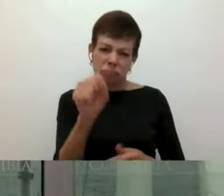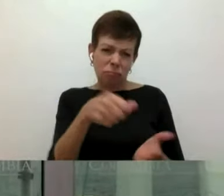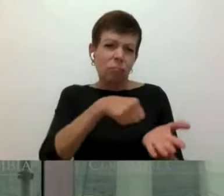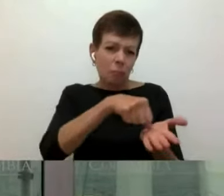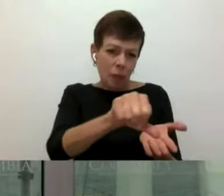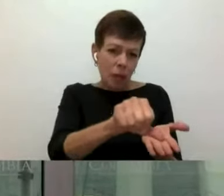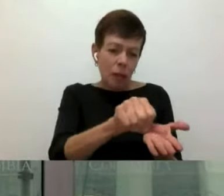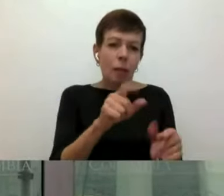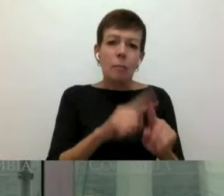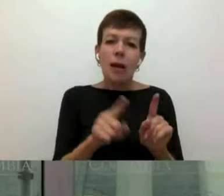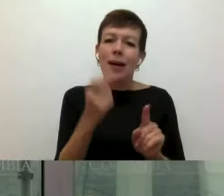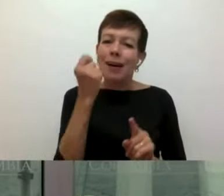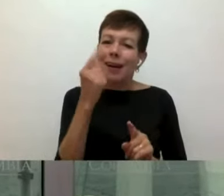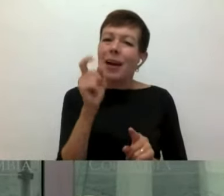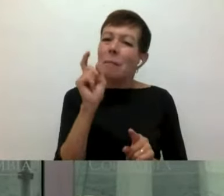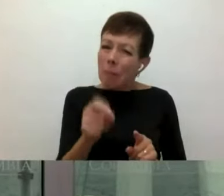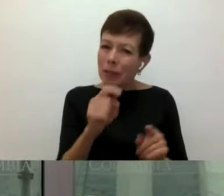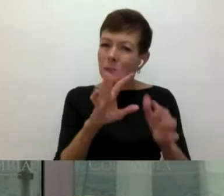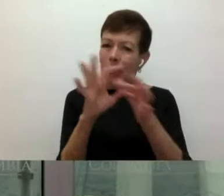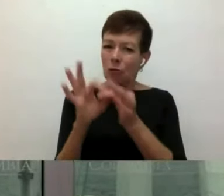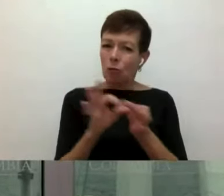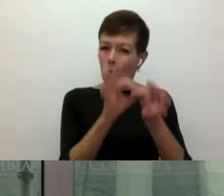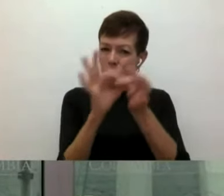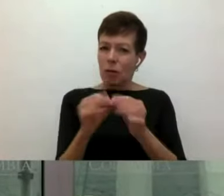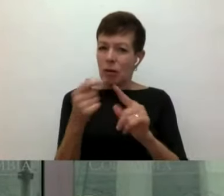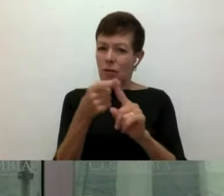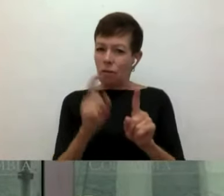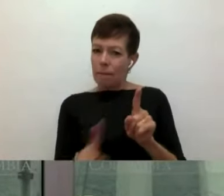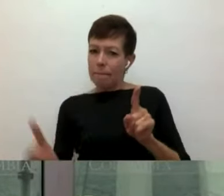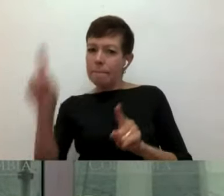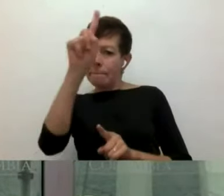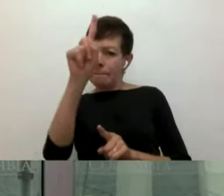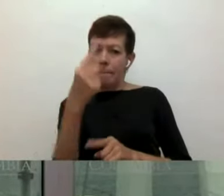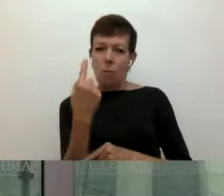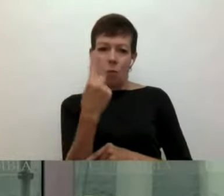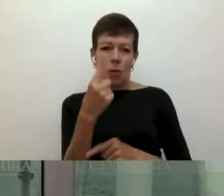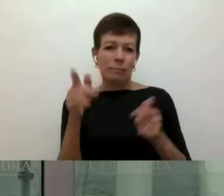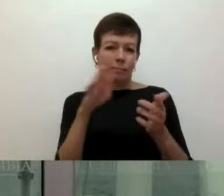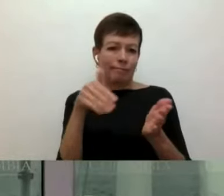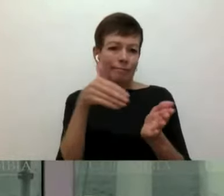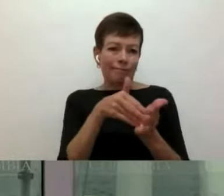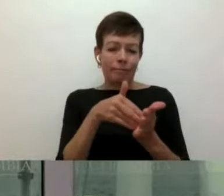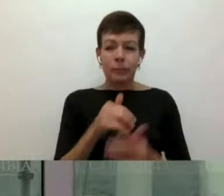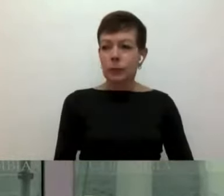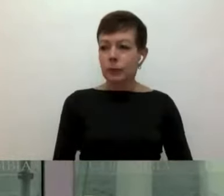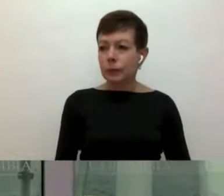contractors, they are compensated for that work. But it has to be done under the unified command.